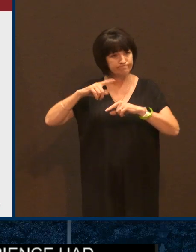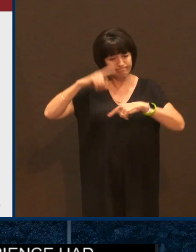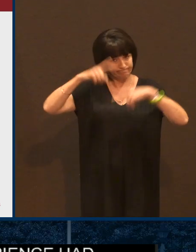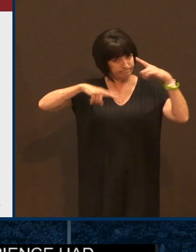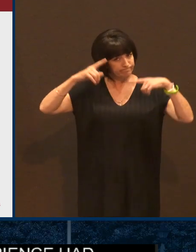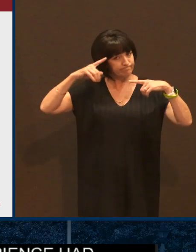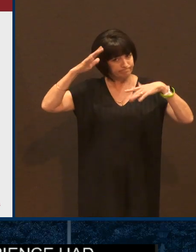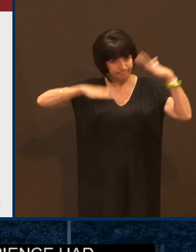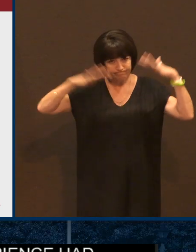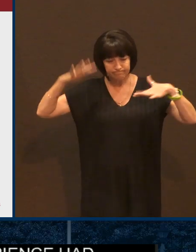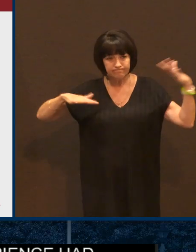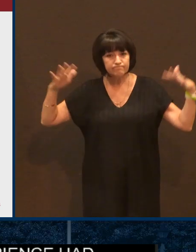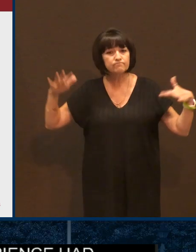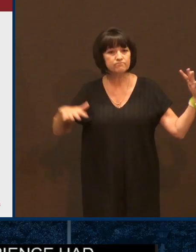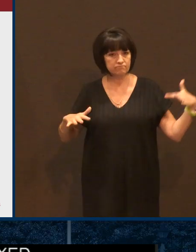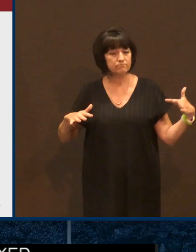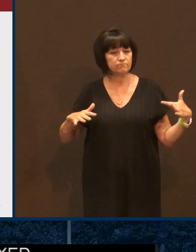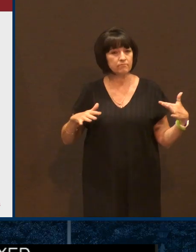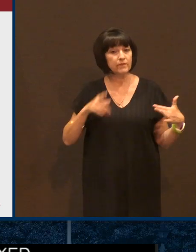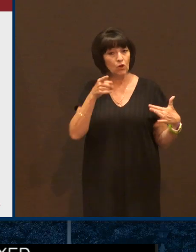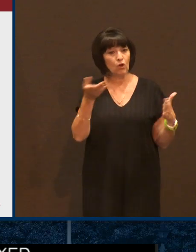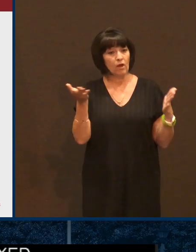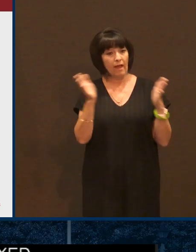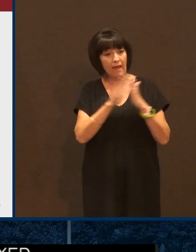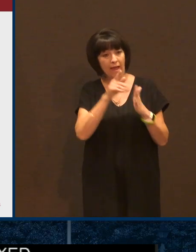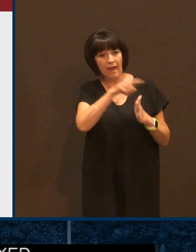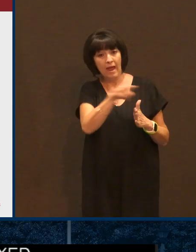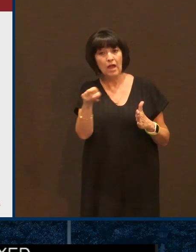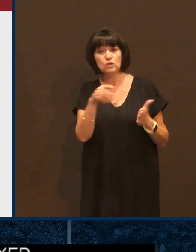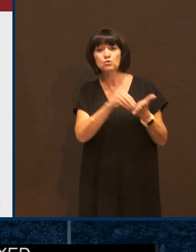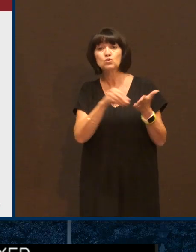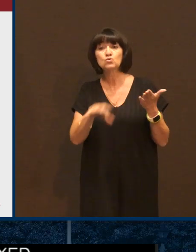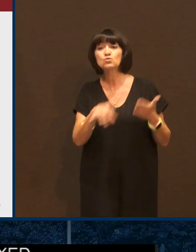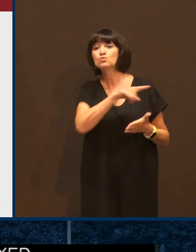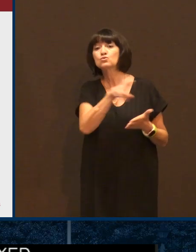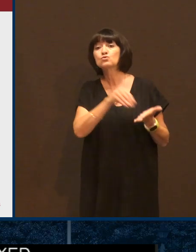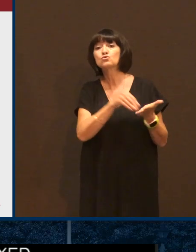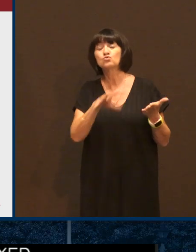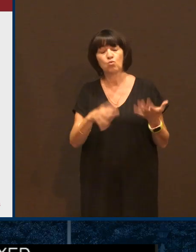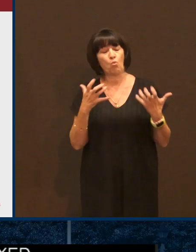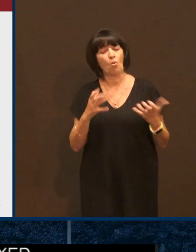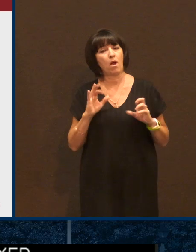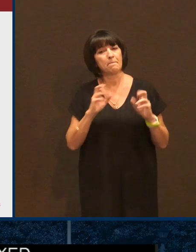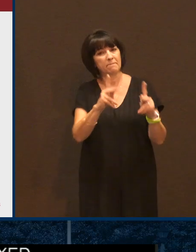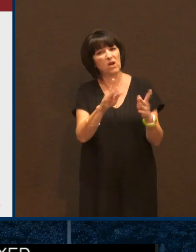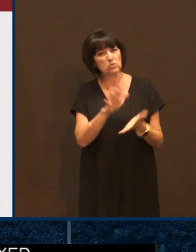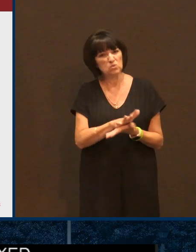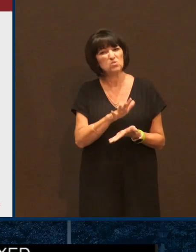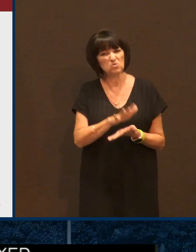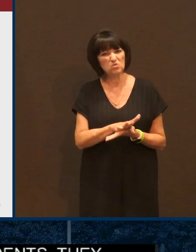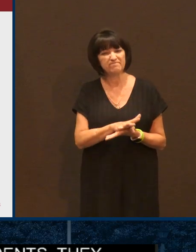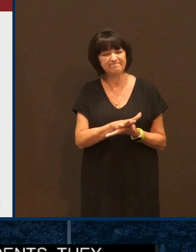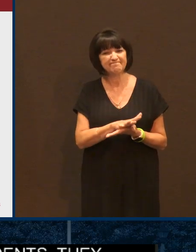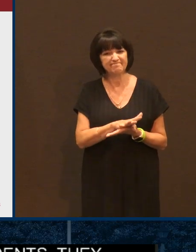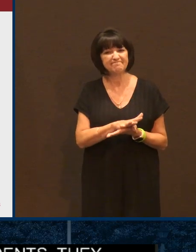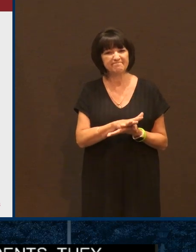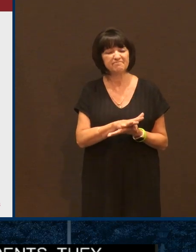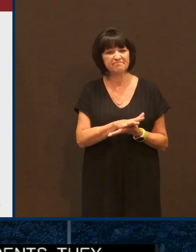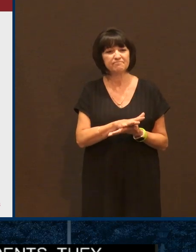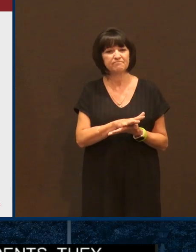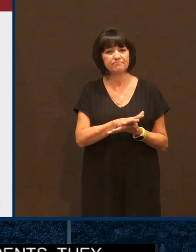our students, they definitely would tell you they wanted to go back to school. And if you take a look at